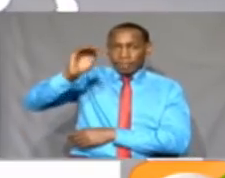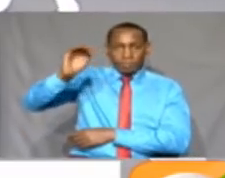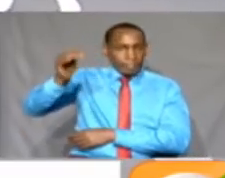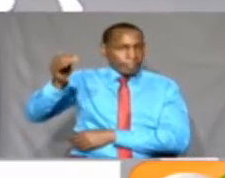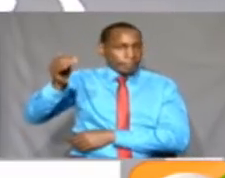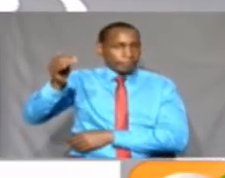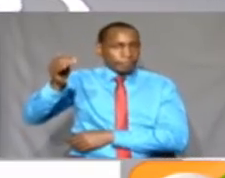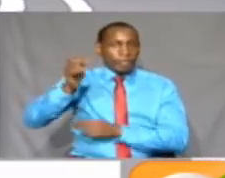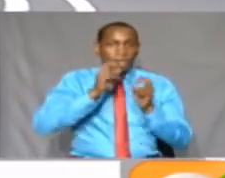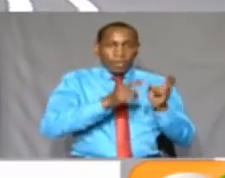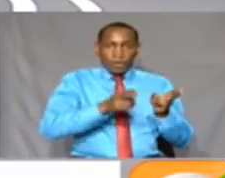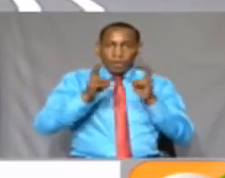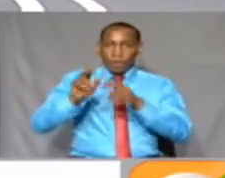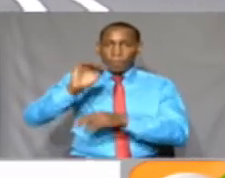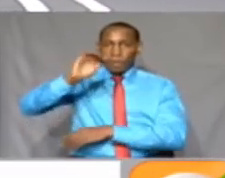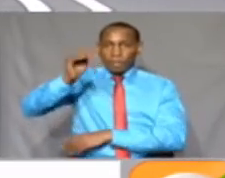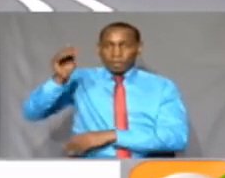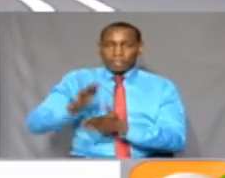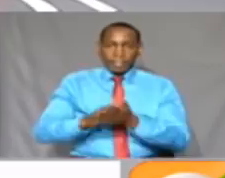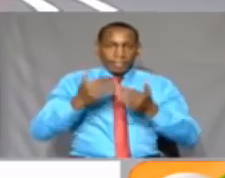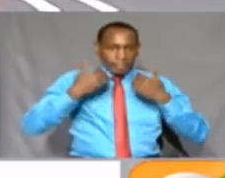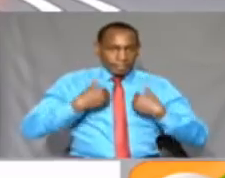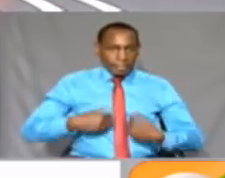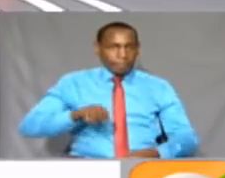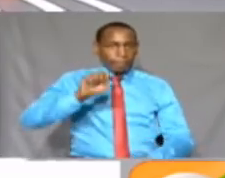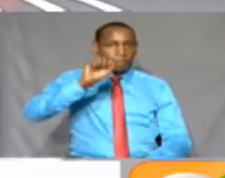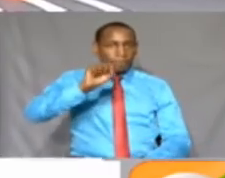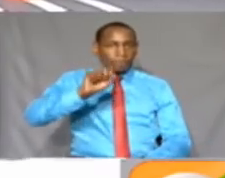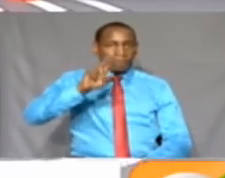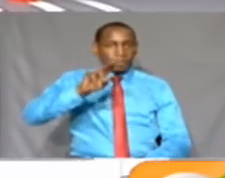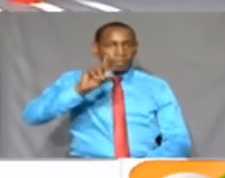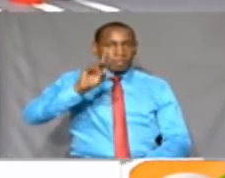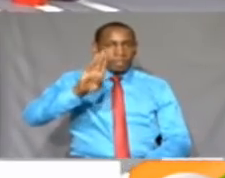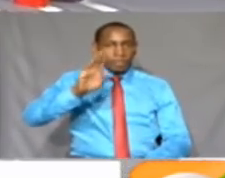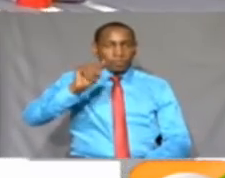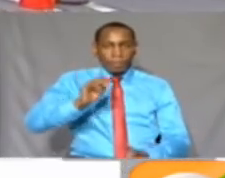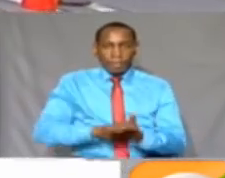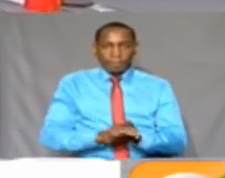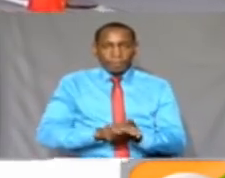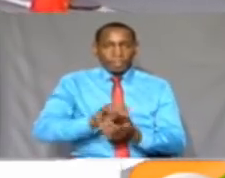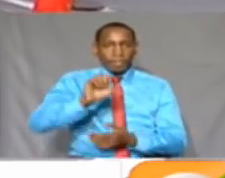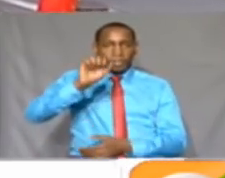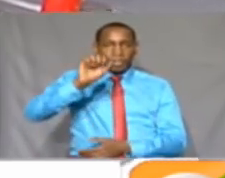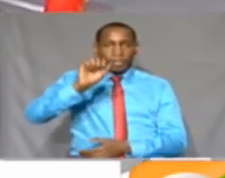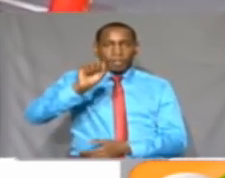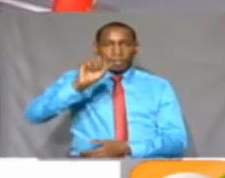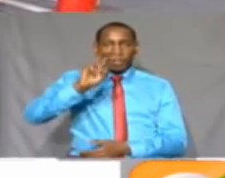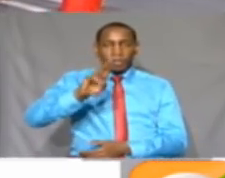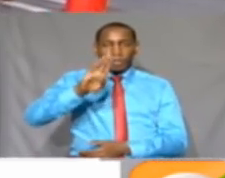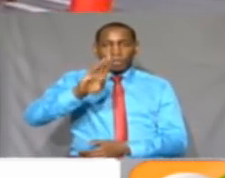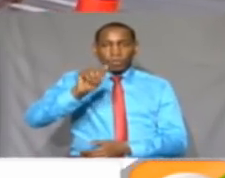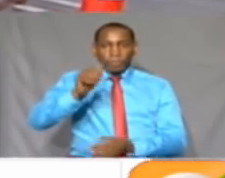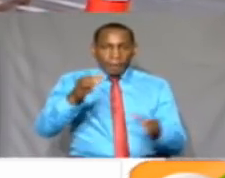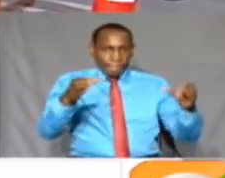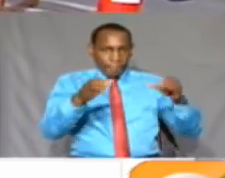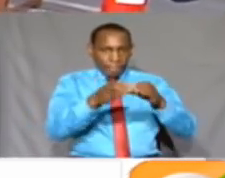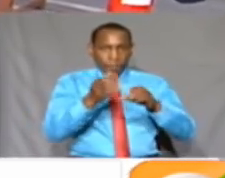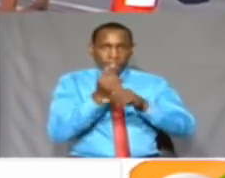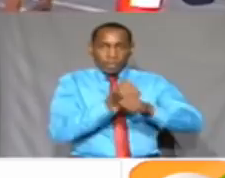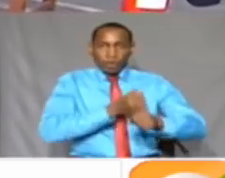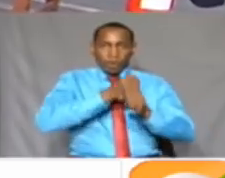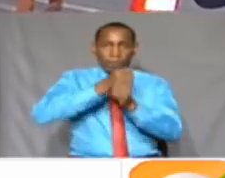are, you know, the usual counties. Yeah. I am a Suba. Subas are minority in Homa Bay County. Yeah? Yeah.